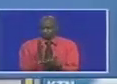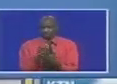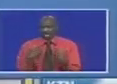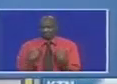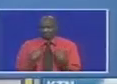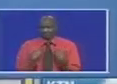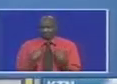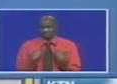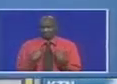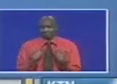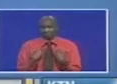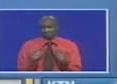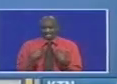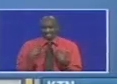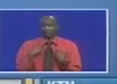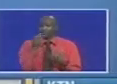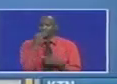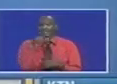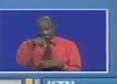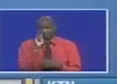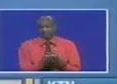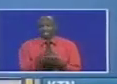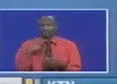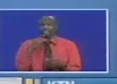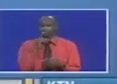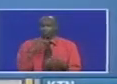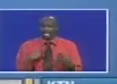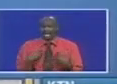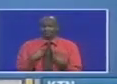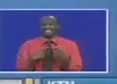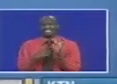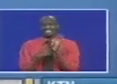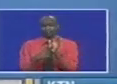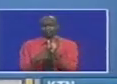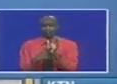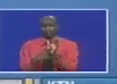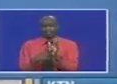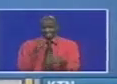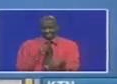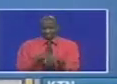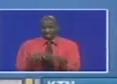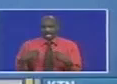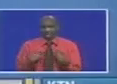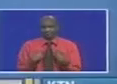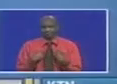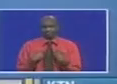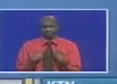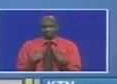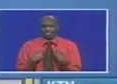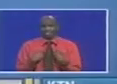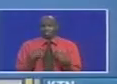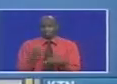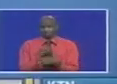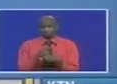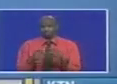surplus and providing it as relief food. So we have shown that there are examples where when drought comes, and it will come, let us not kid ourselves